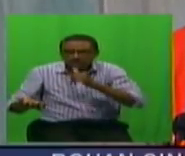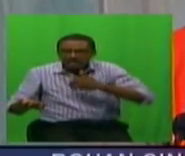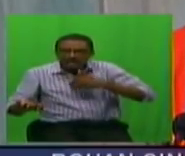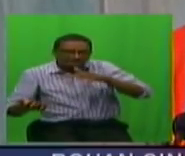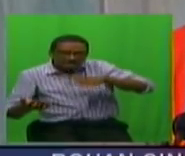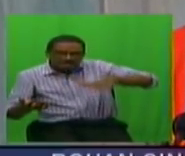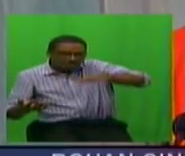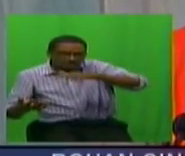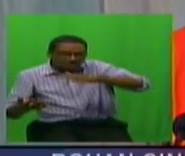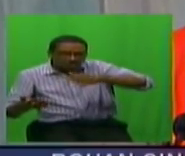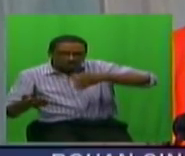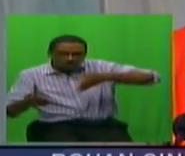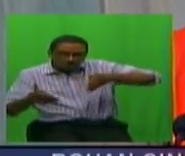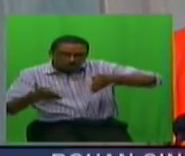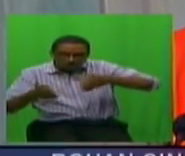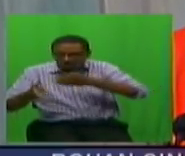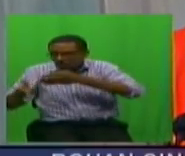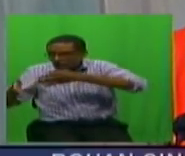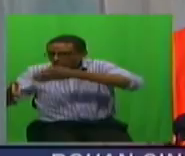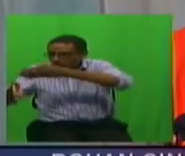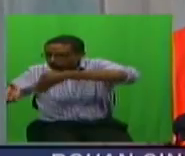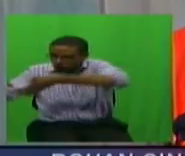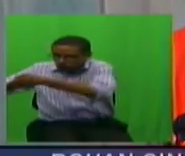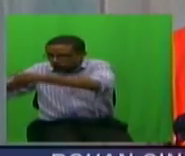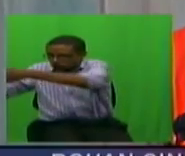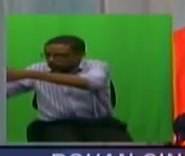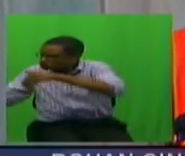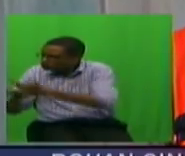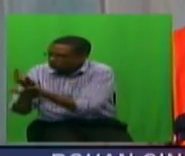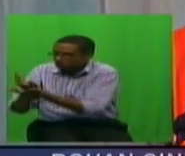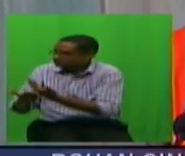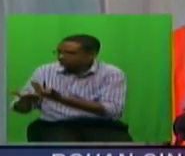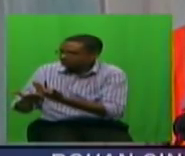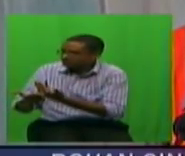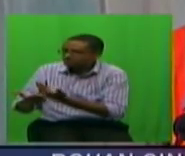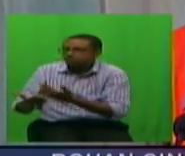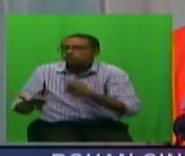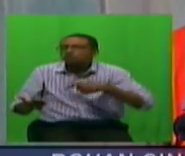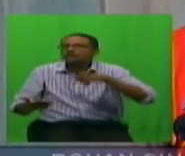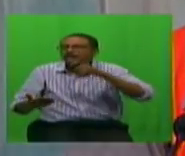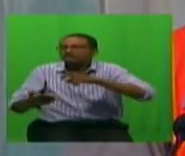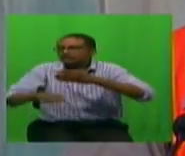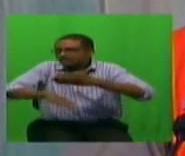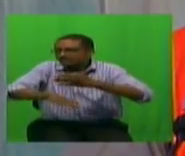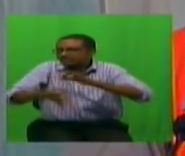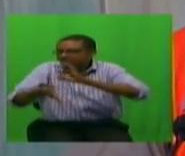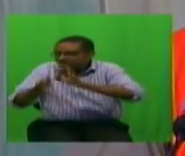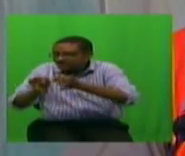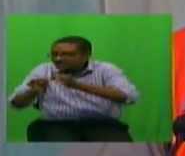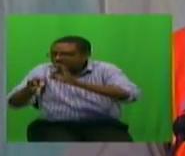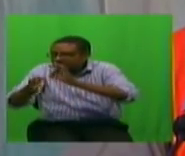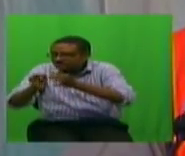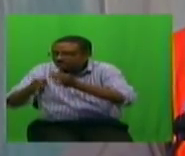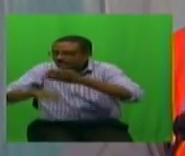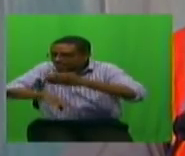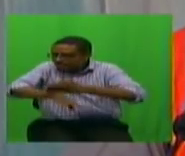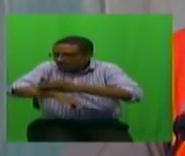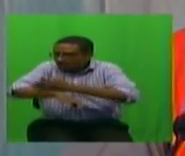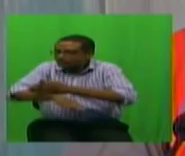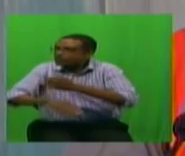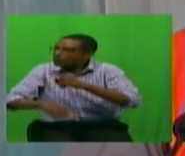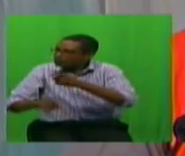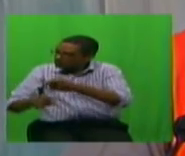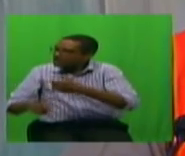ones. So we just have to ensure that we maximize what we have. But again, it has to do with capacity and